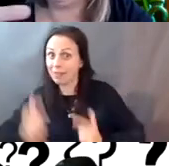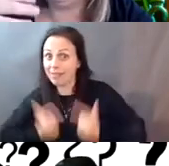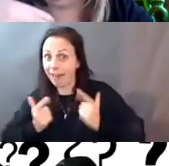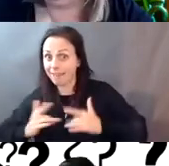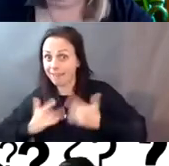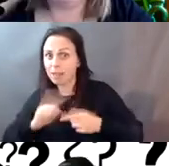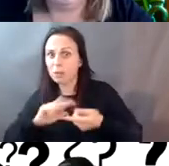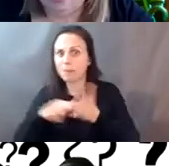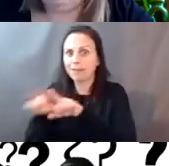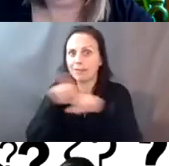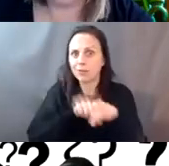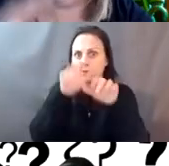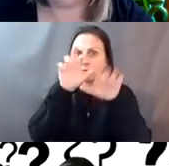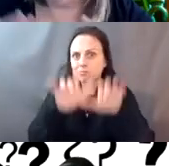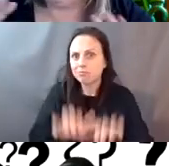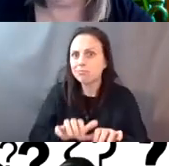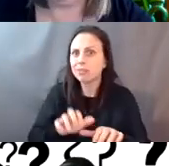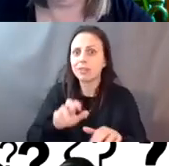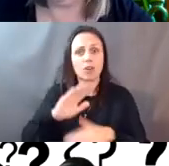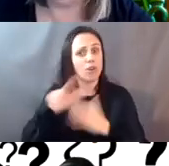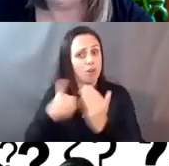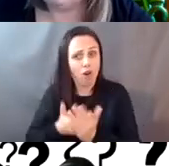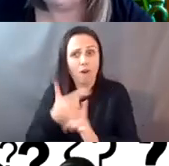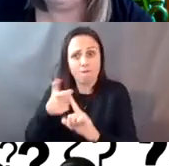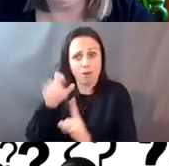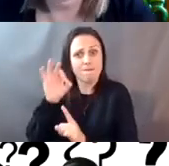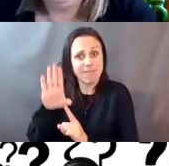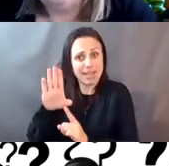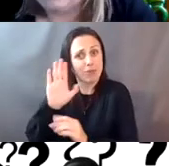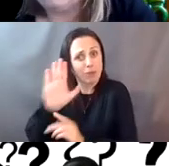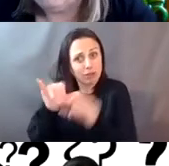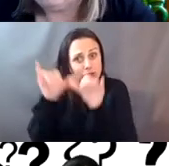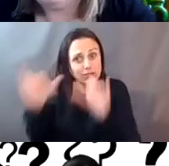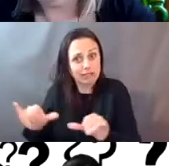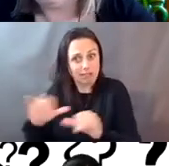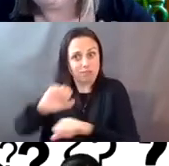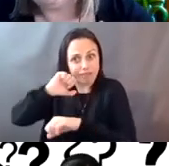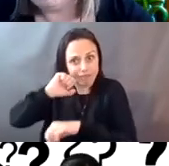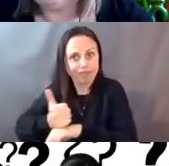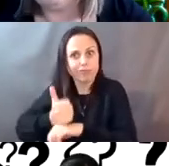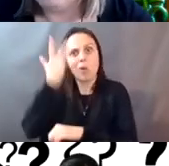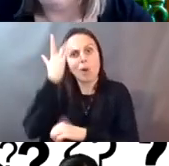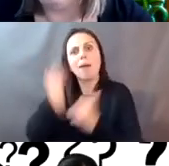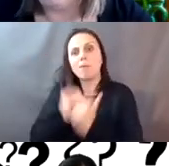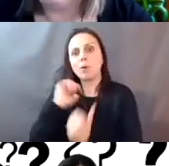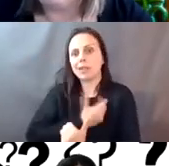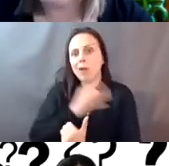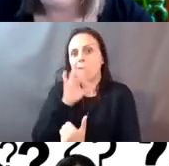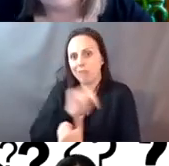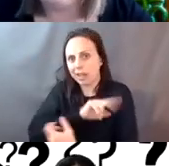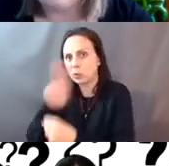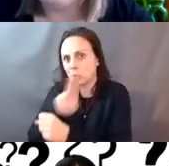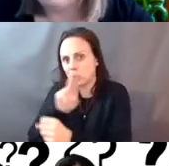actually did it all based out of the Facebook ecosystem, just because we knew that's where most of our everybody fans was hanging out.